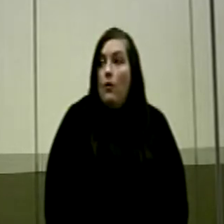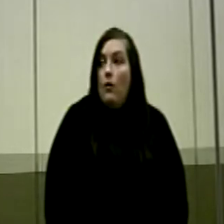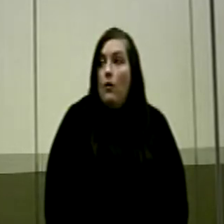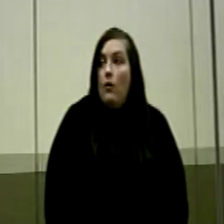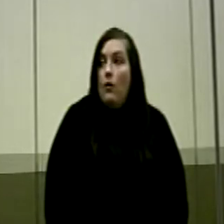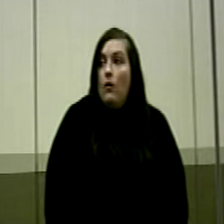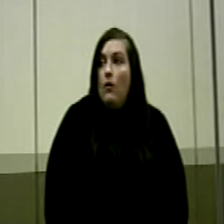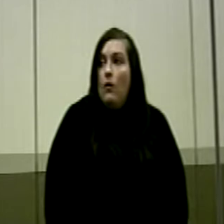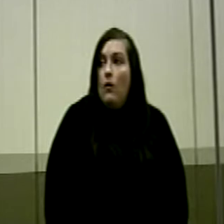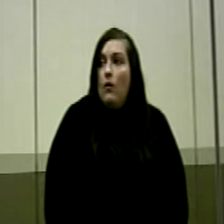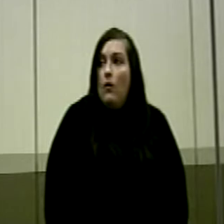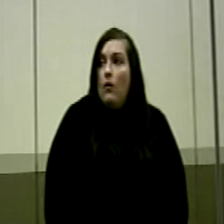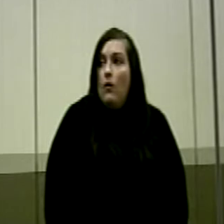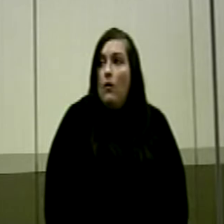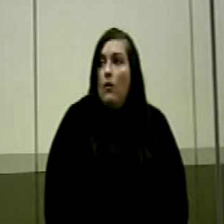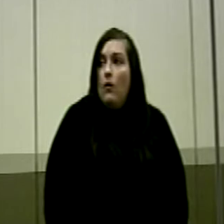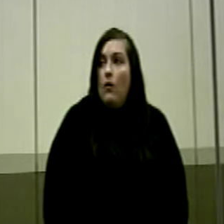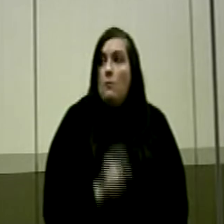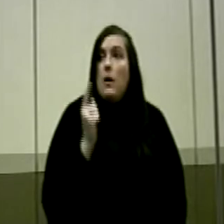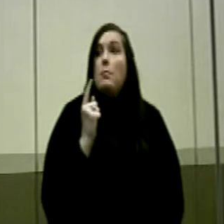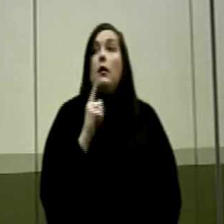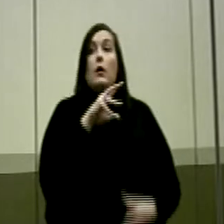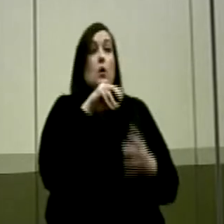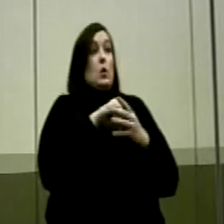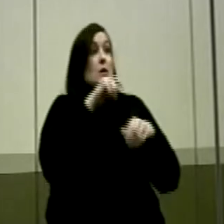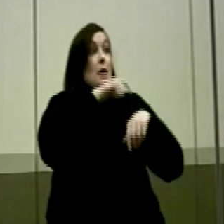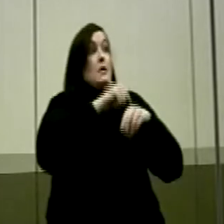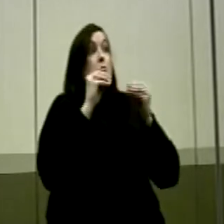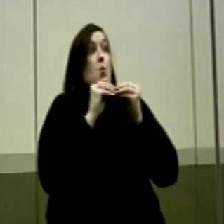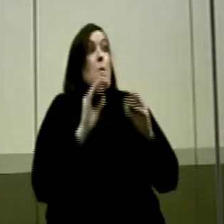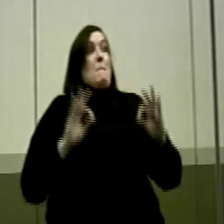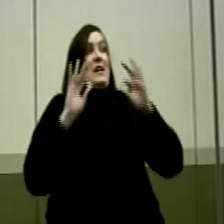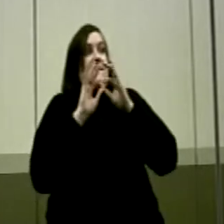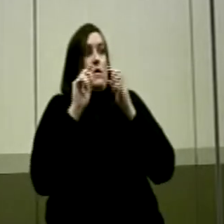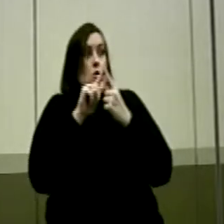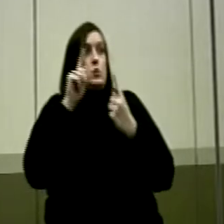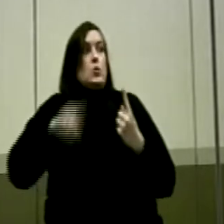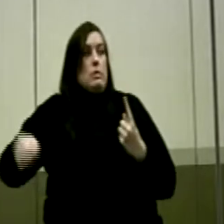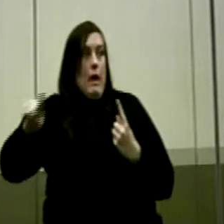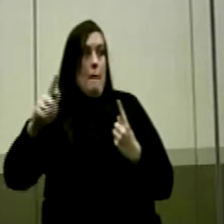time or something that's more meaningful to them. Okay, good.